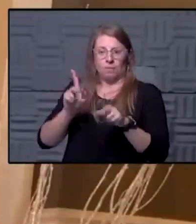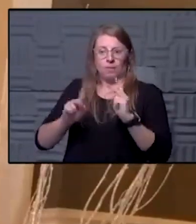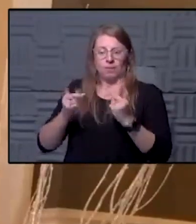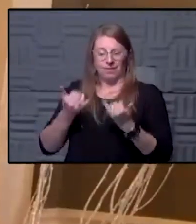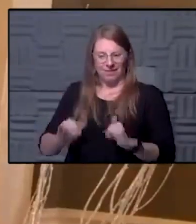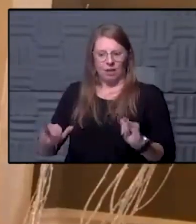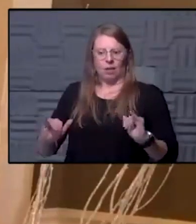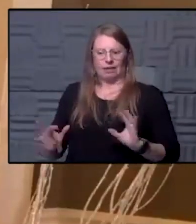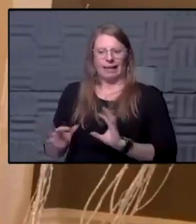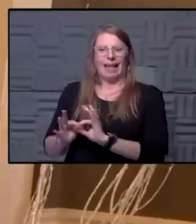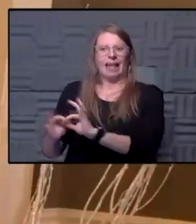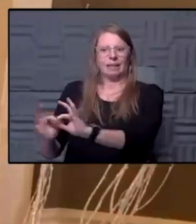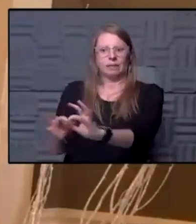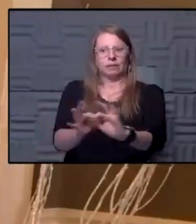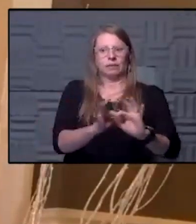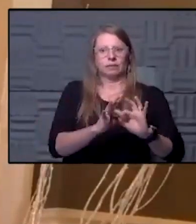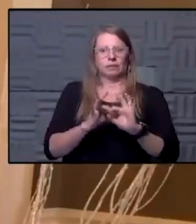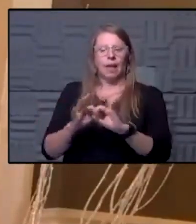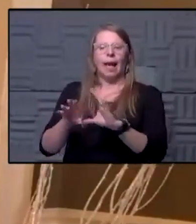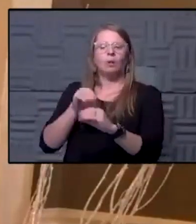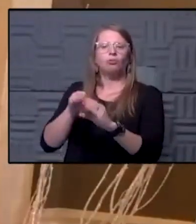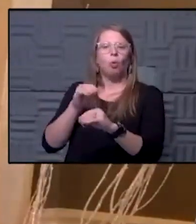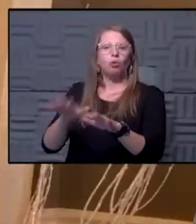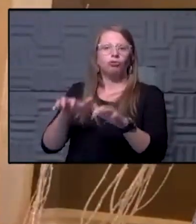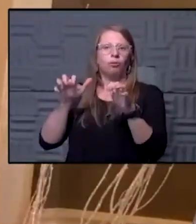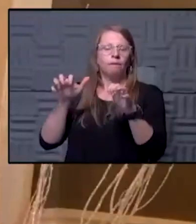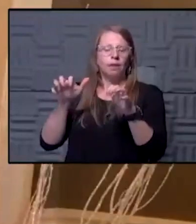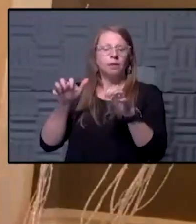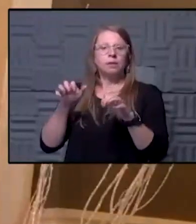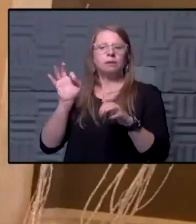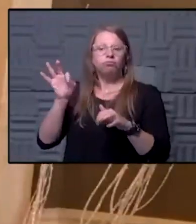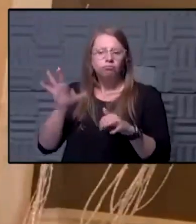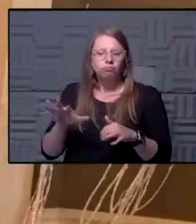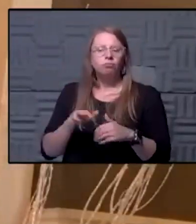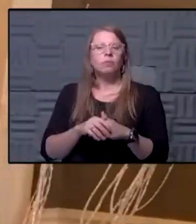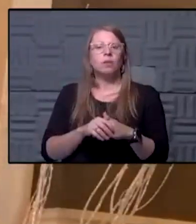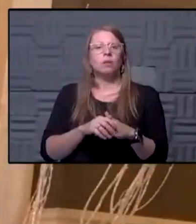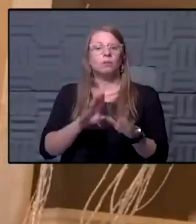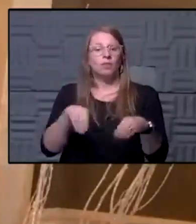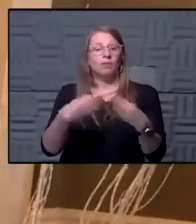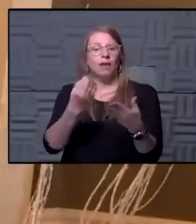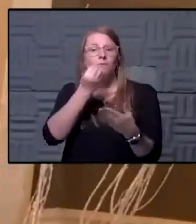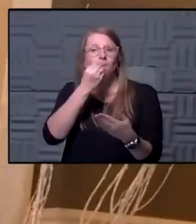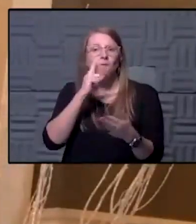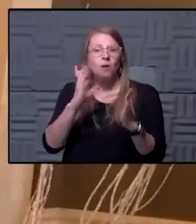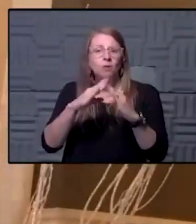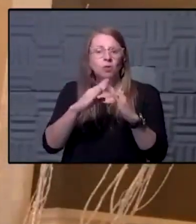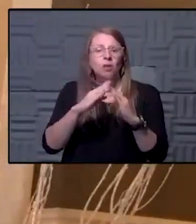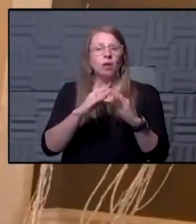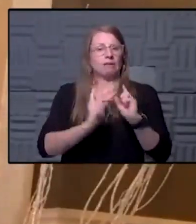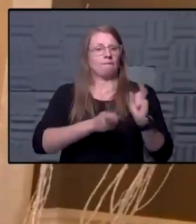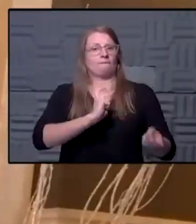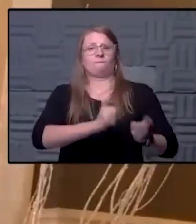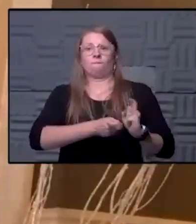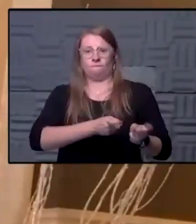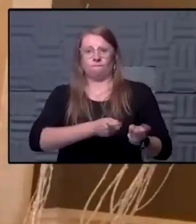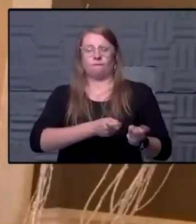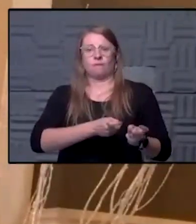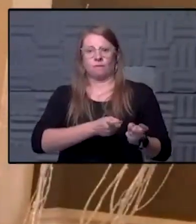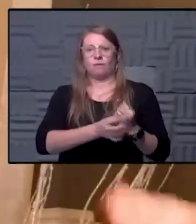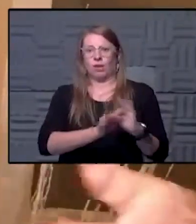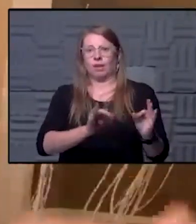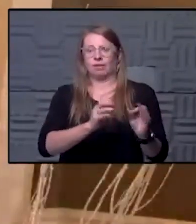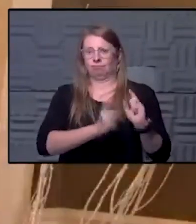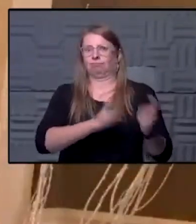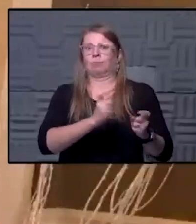be connected, outdoor services, we provide food for the community, we do giveaways, but you got to